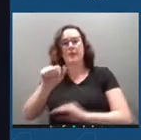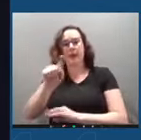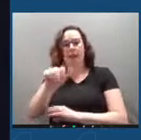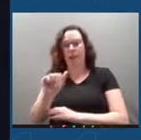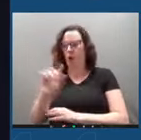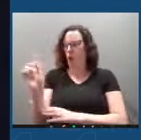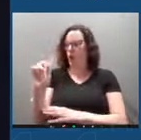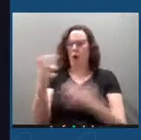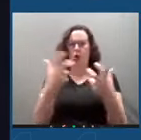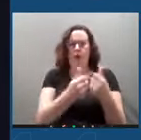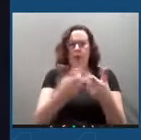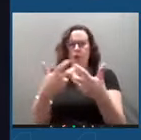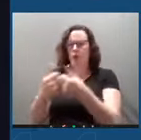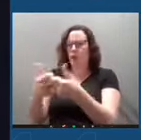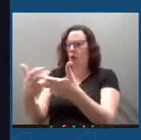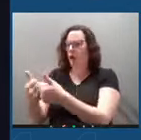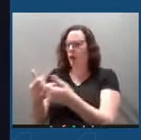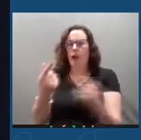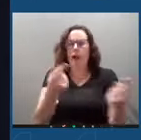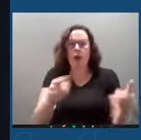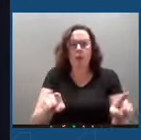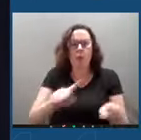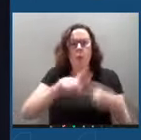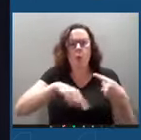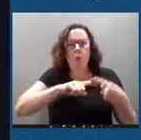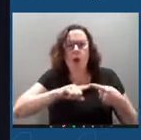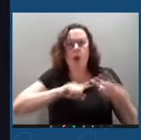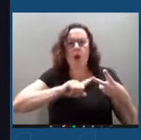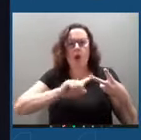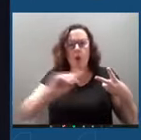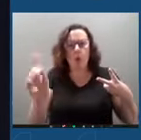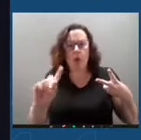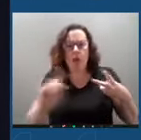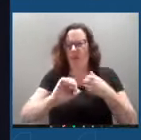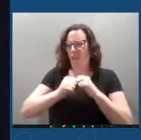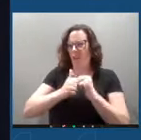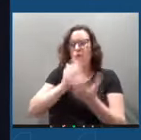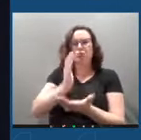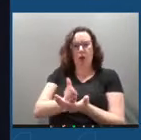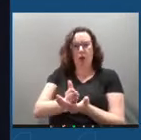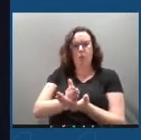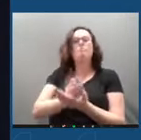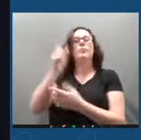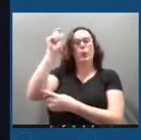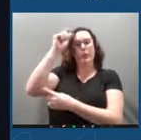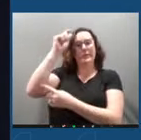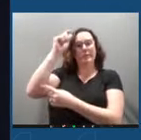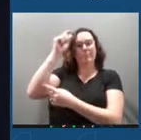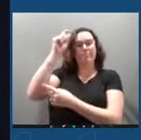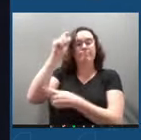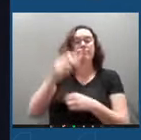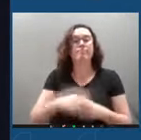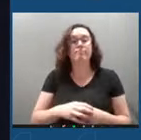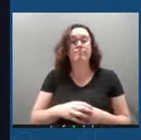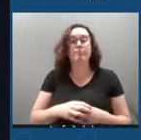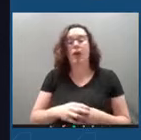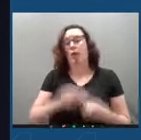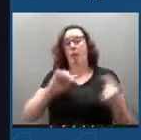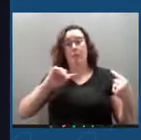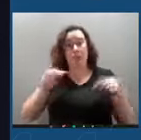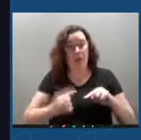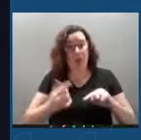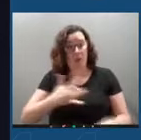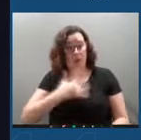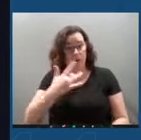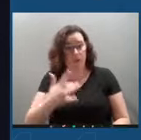happening, when they're happening, and to know how to stop them. That's wisdom. And so because of the pain that we've all felt over